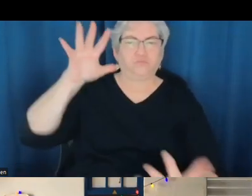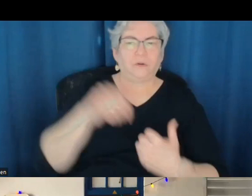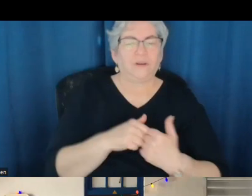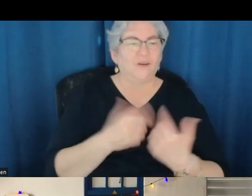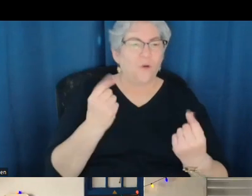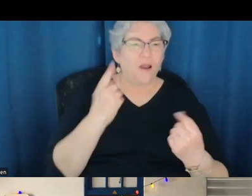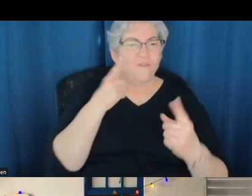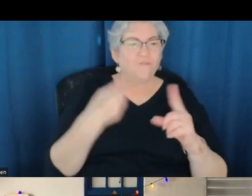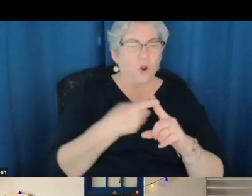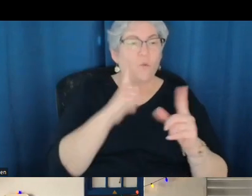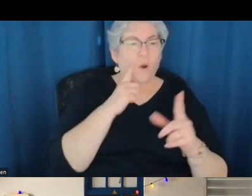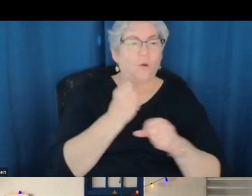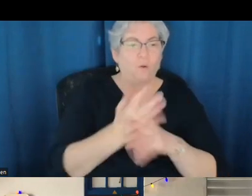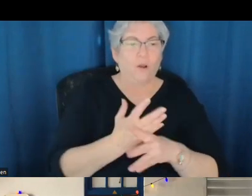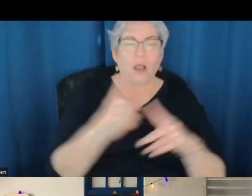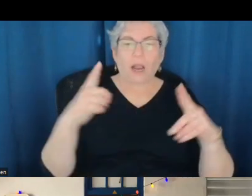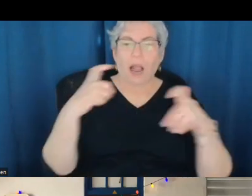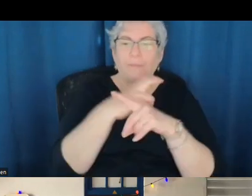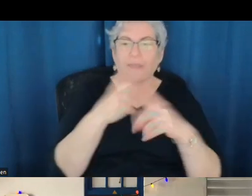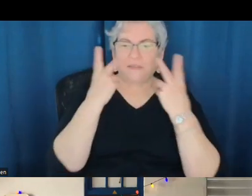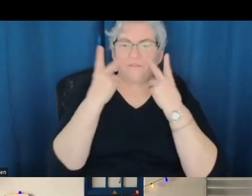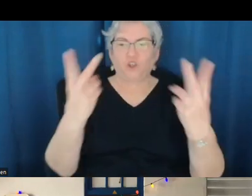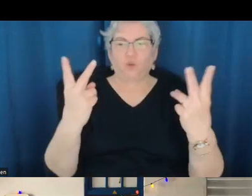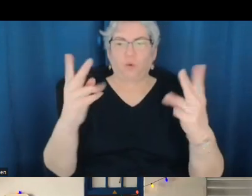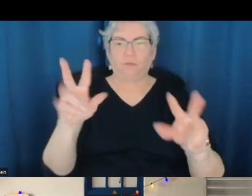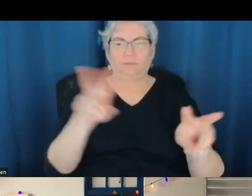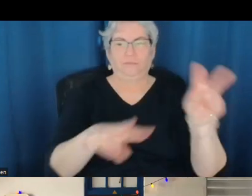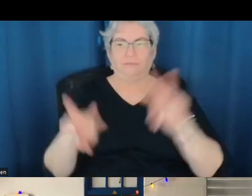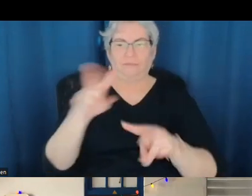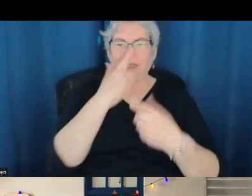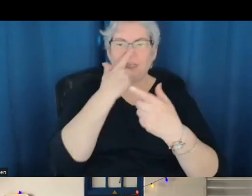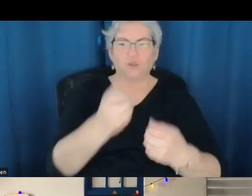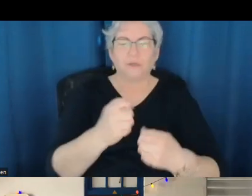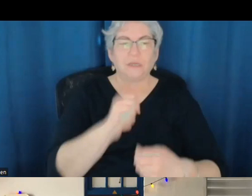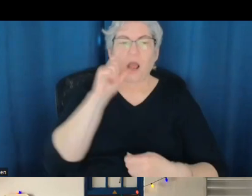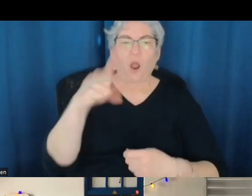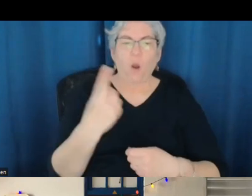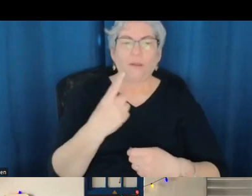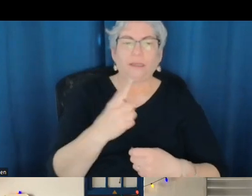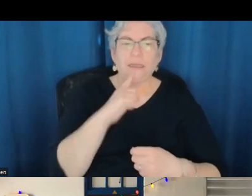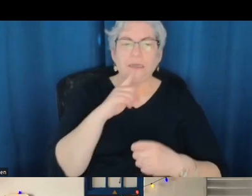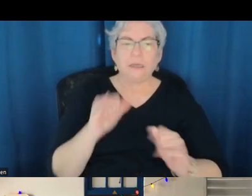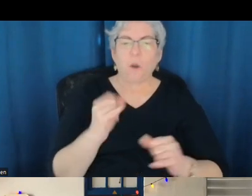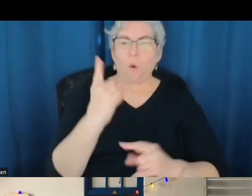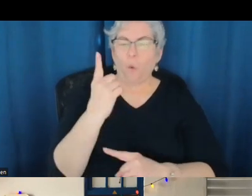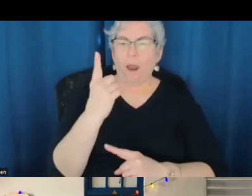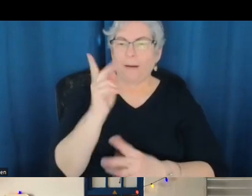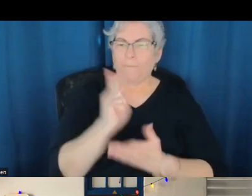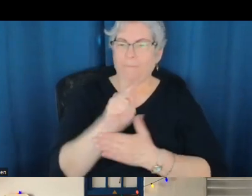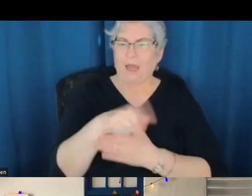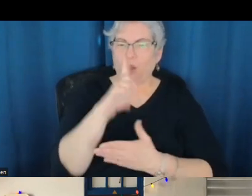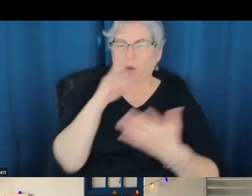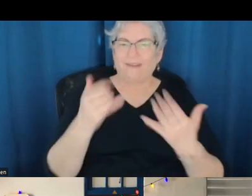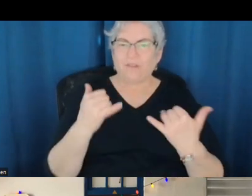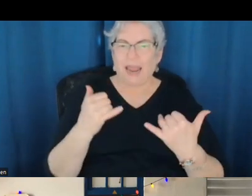First, layering creates complex visual interest. Not only is there the static image of how a plant looks today, or a